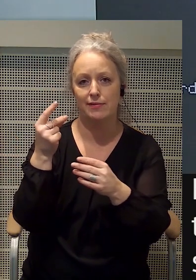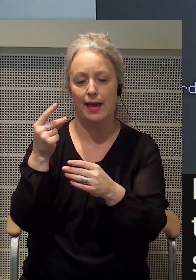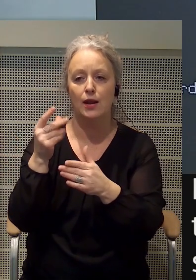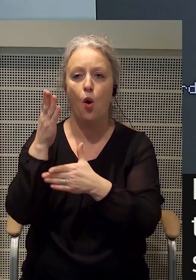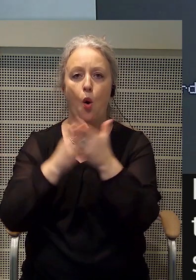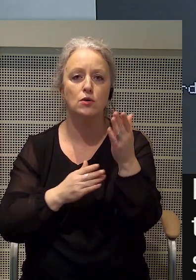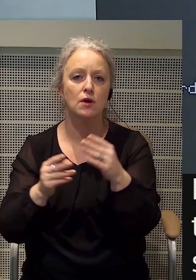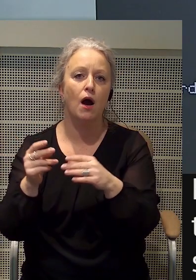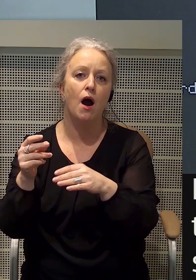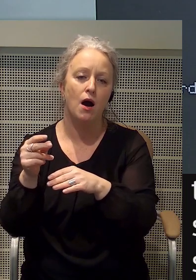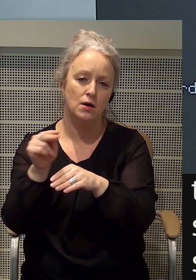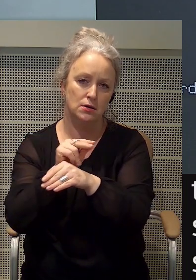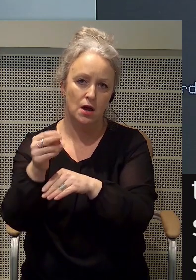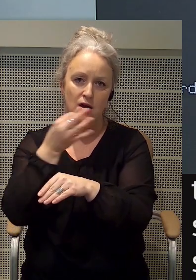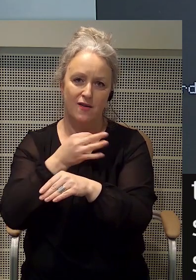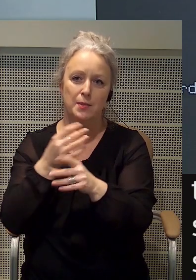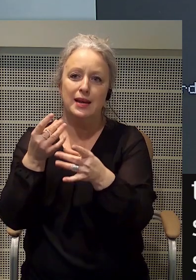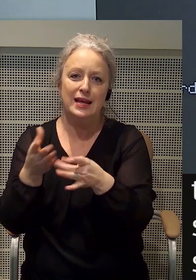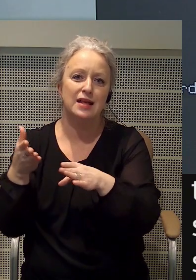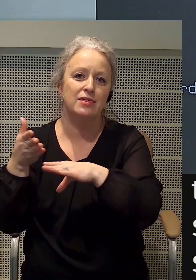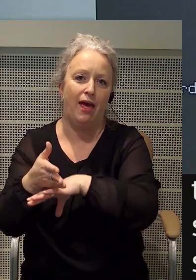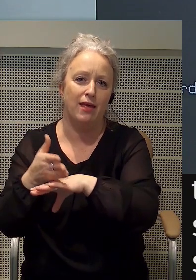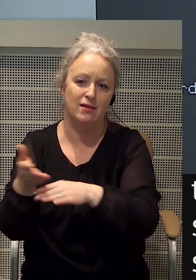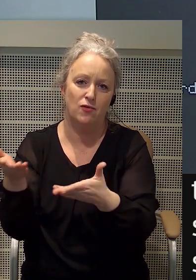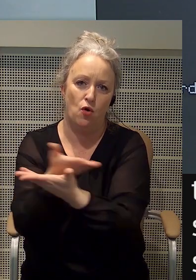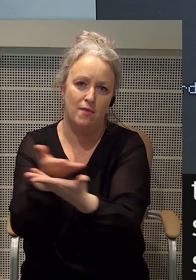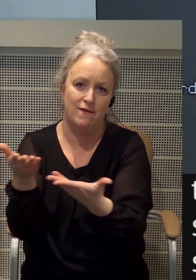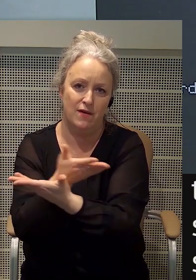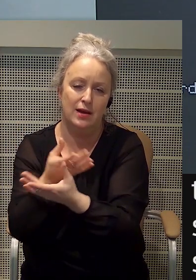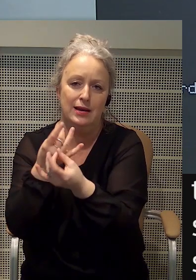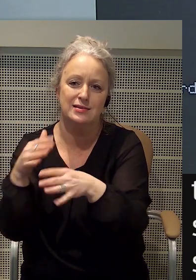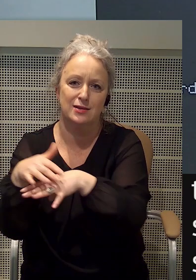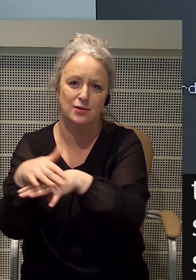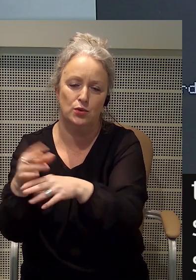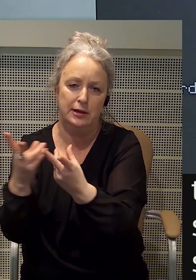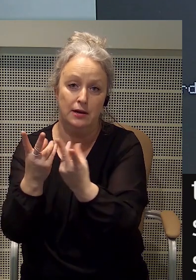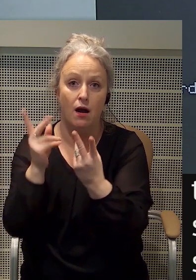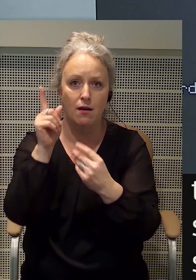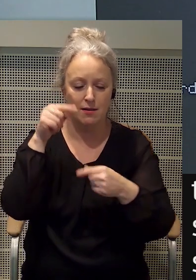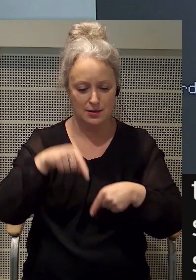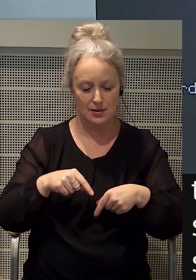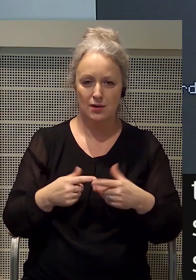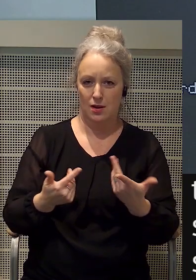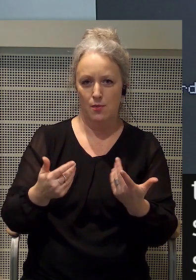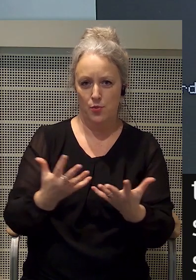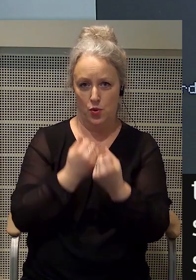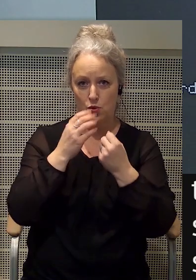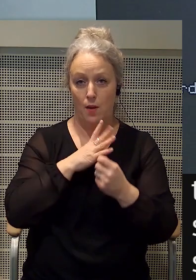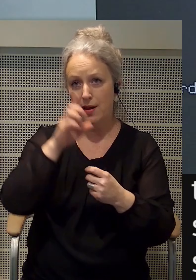when we have a look at the charts where we have new drugs and the drugs that we have, then you